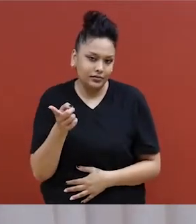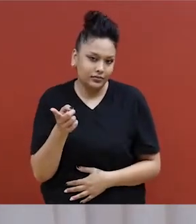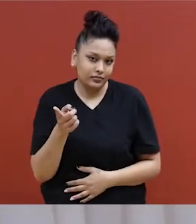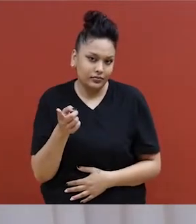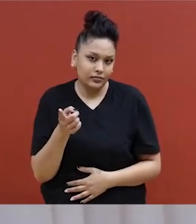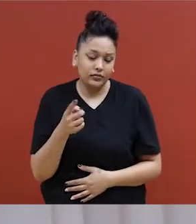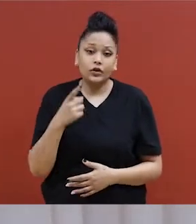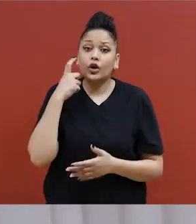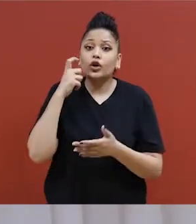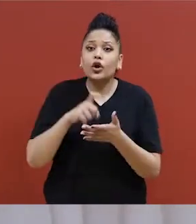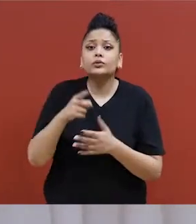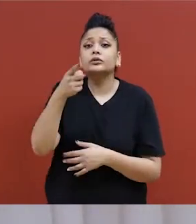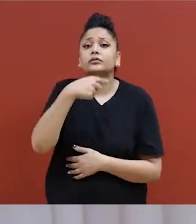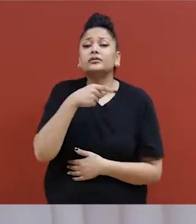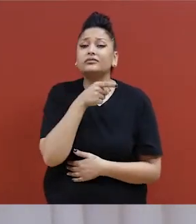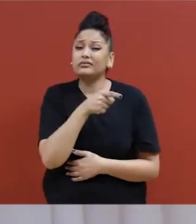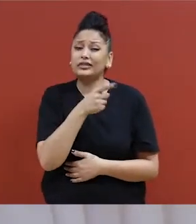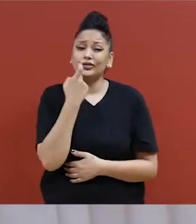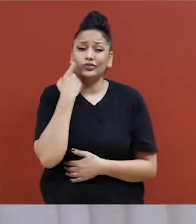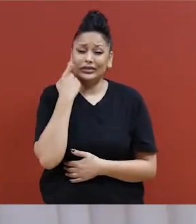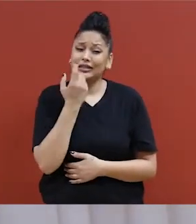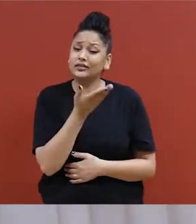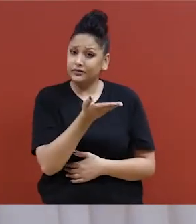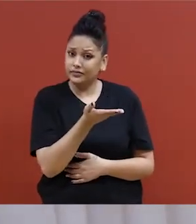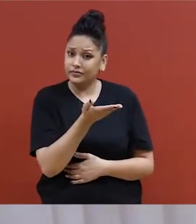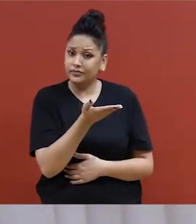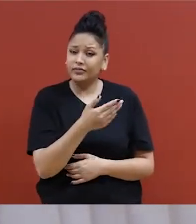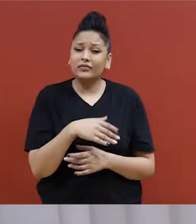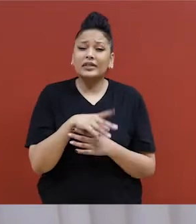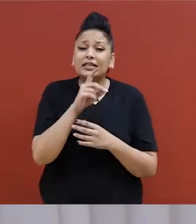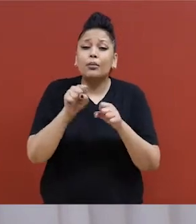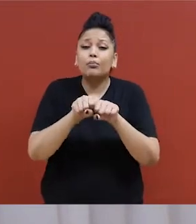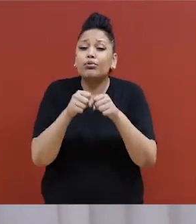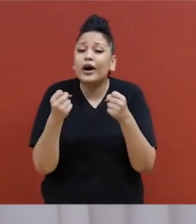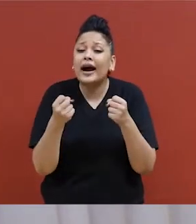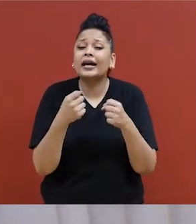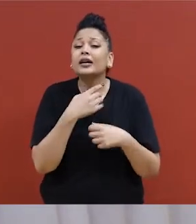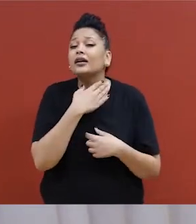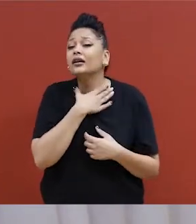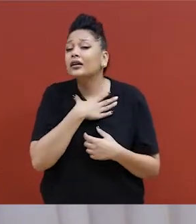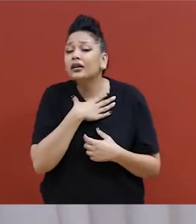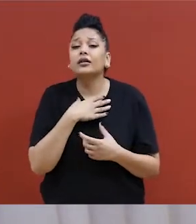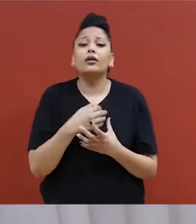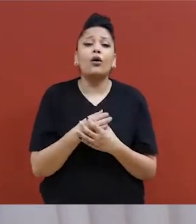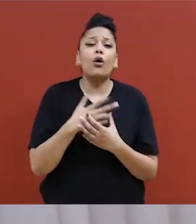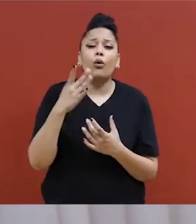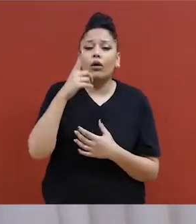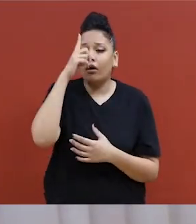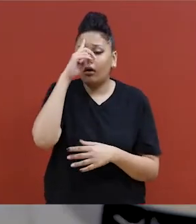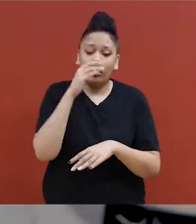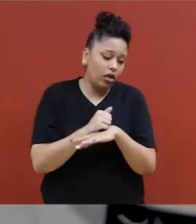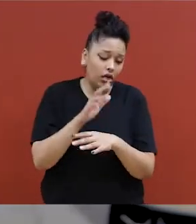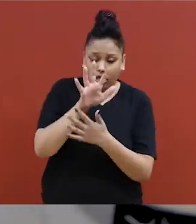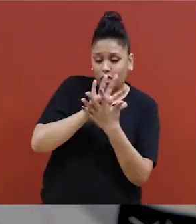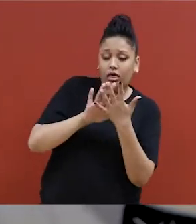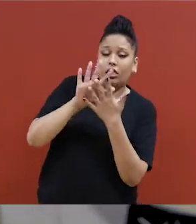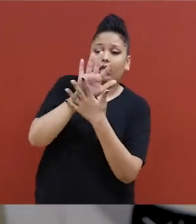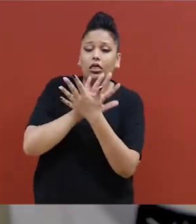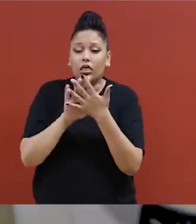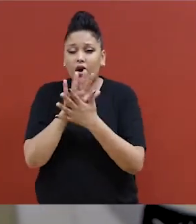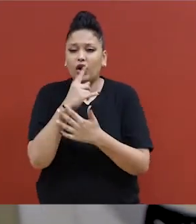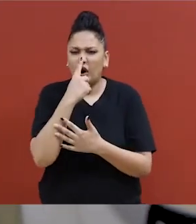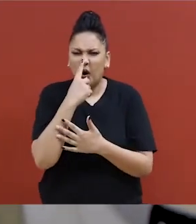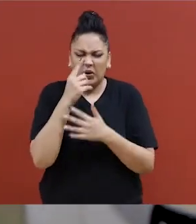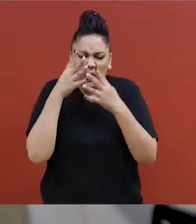fine. Notice the difference between when we break somebody's knee and we make somebody pass out or we give